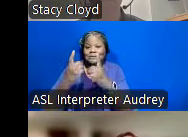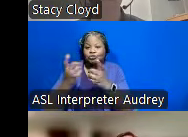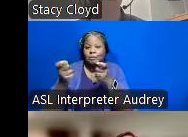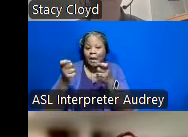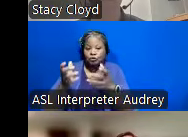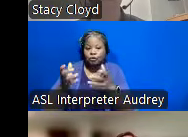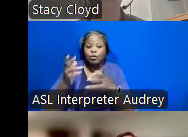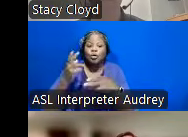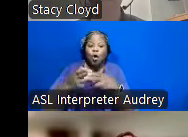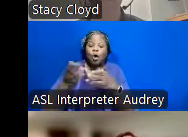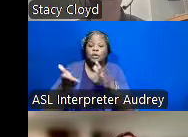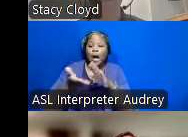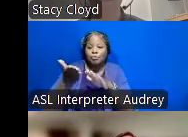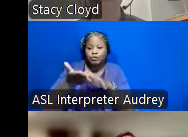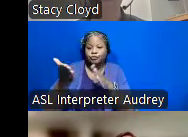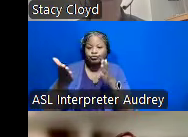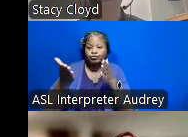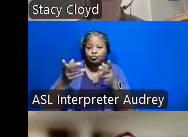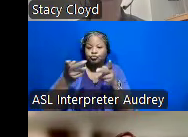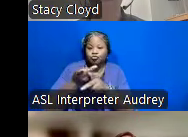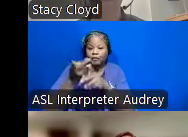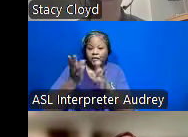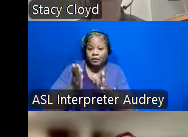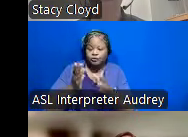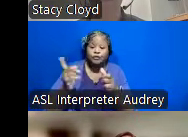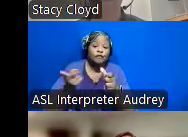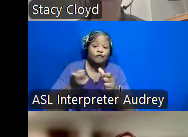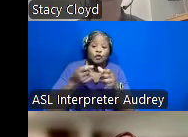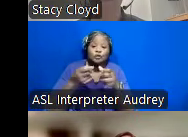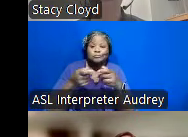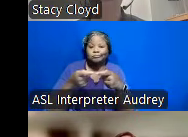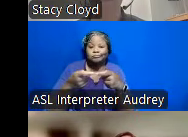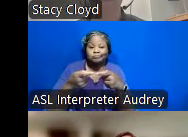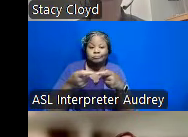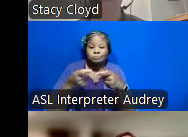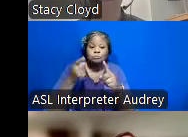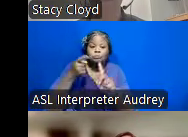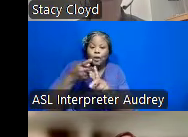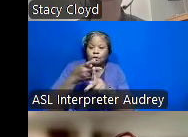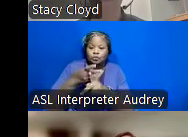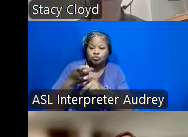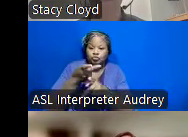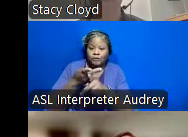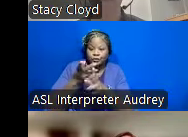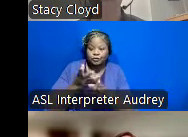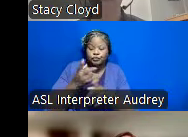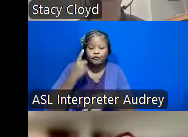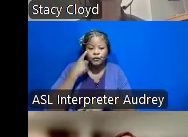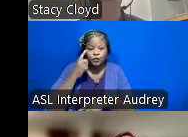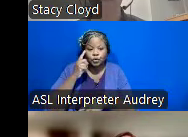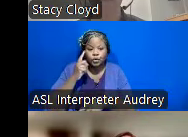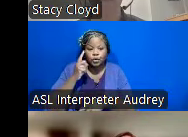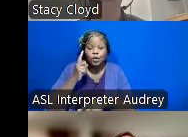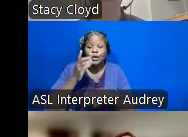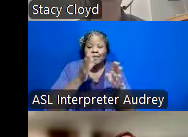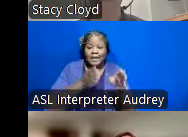called operations supervisors. They are the first line supervisors over the